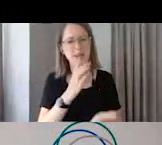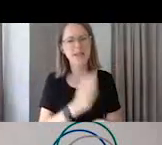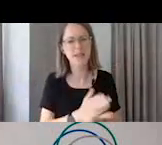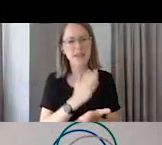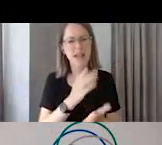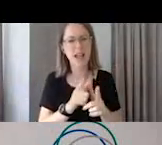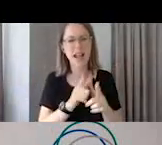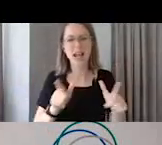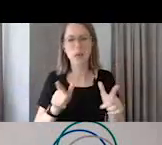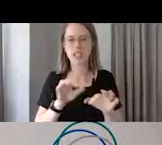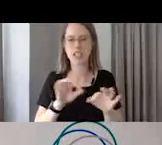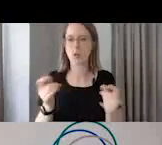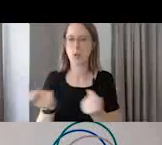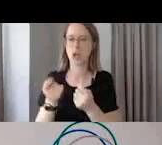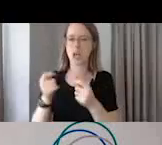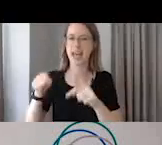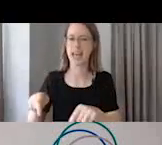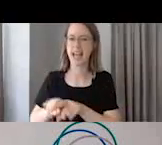language doesn't fly here.